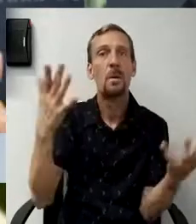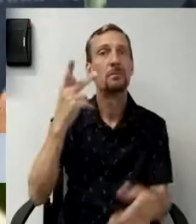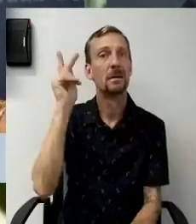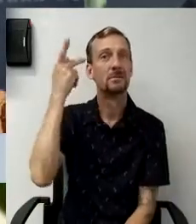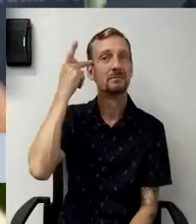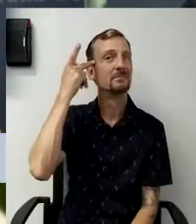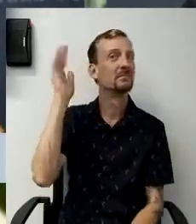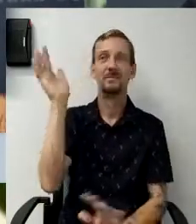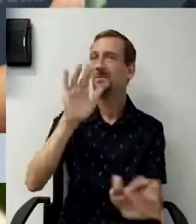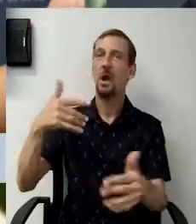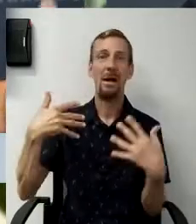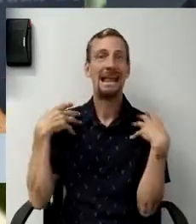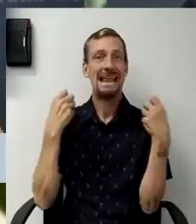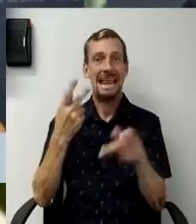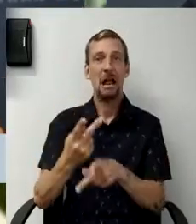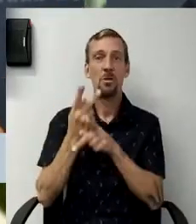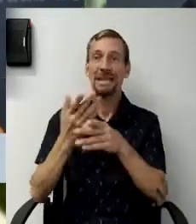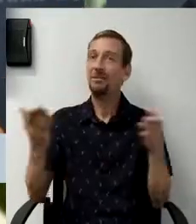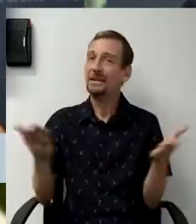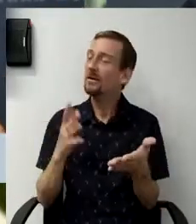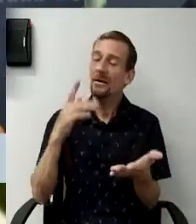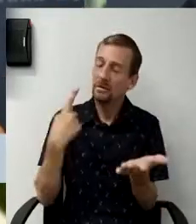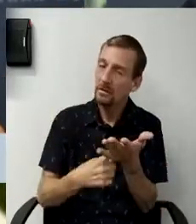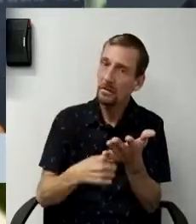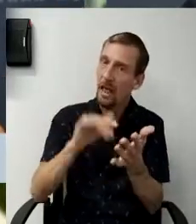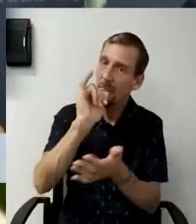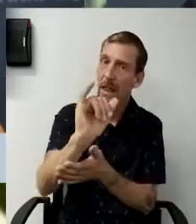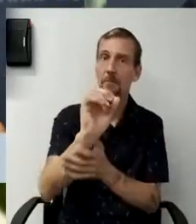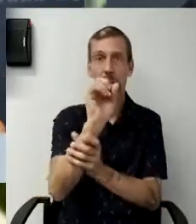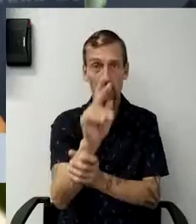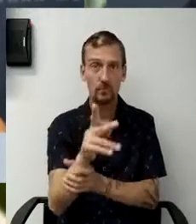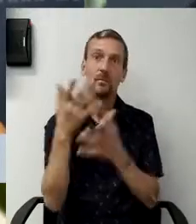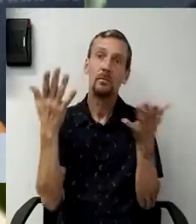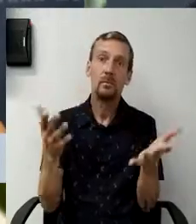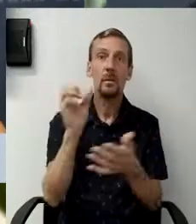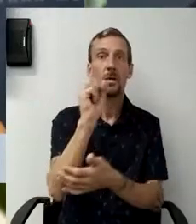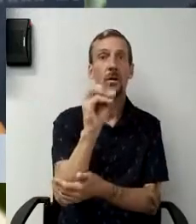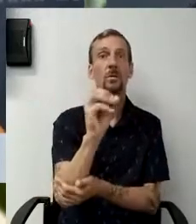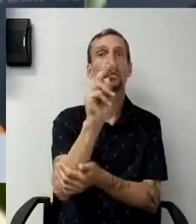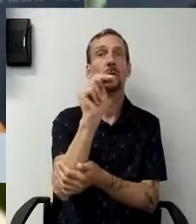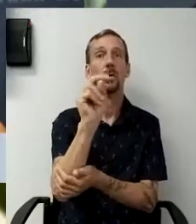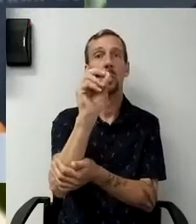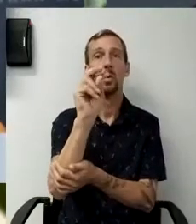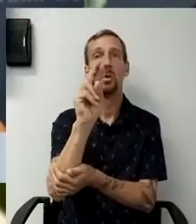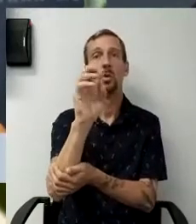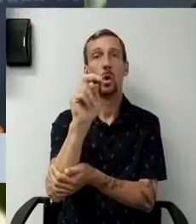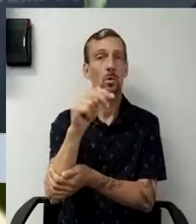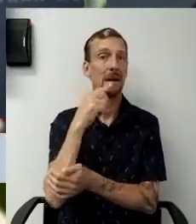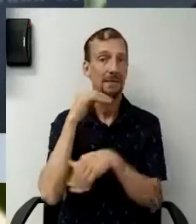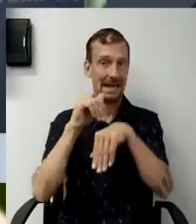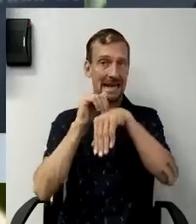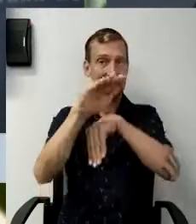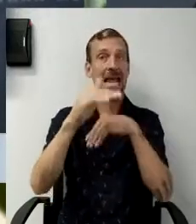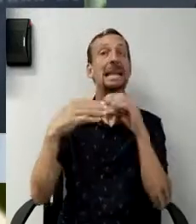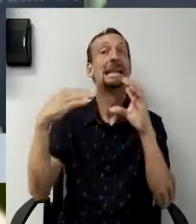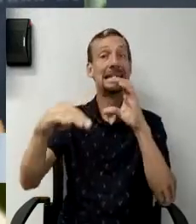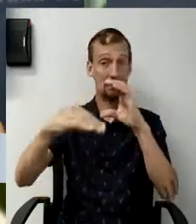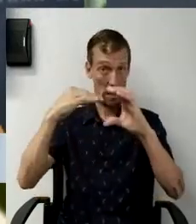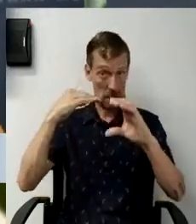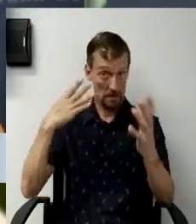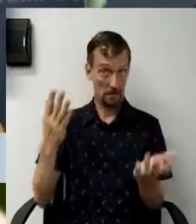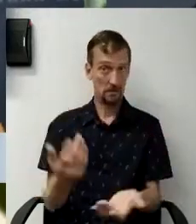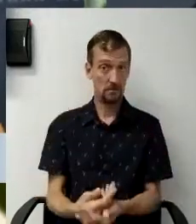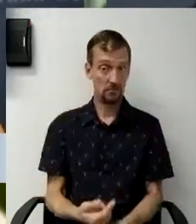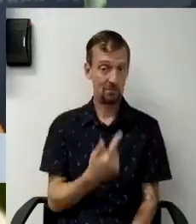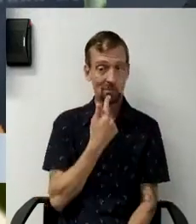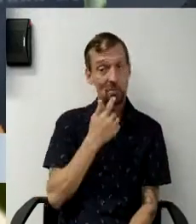healthcare. So I just wanted to throw that in there. Okay, so Noreen Kushner just sent me this email and she said, do you